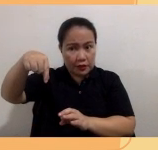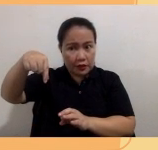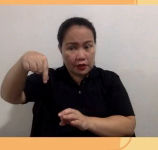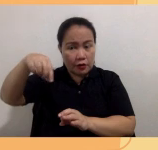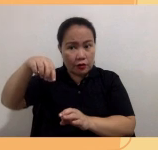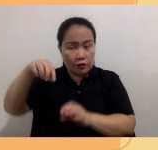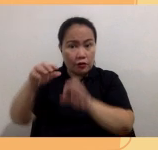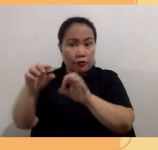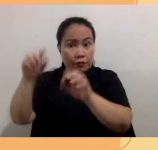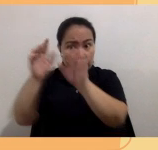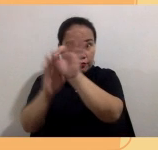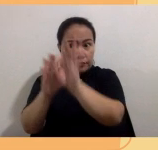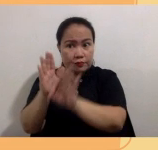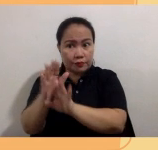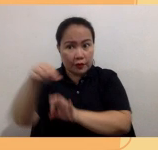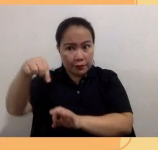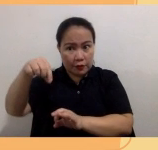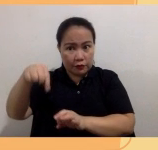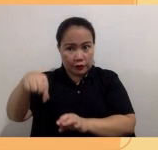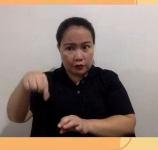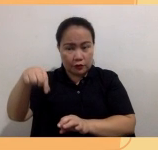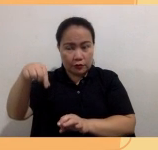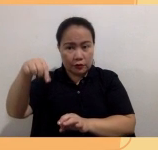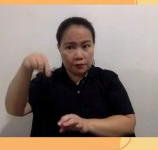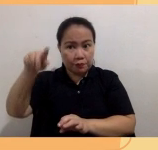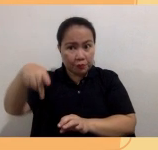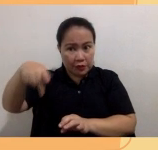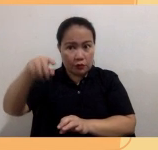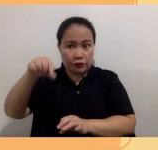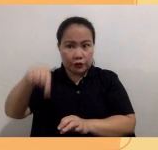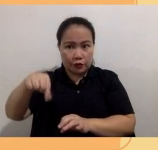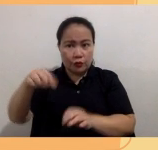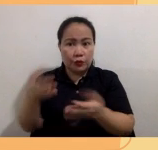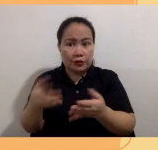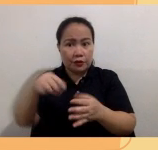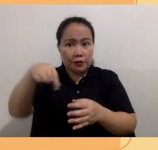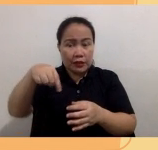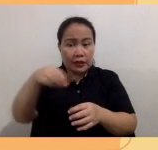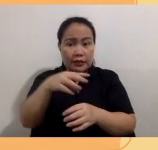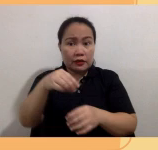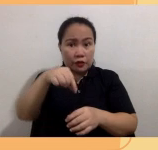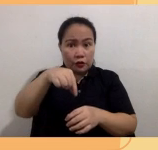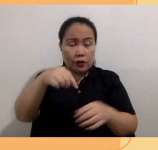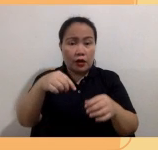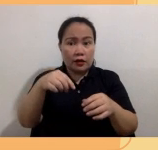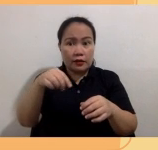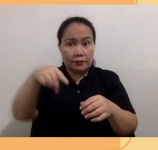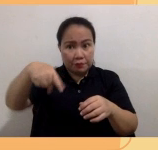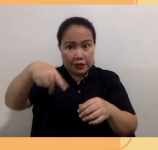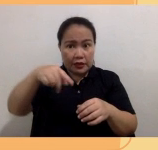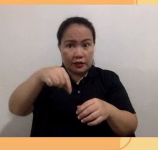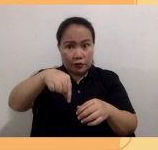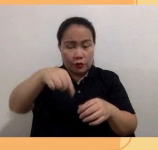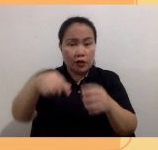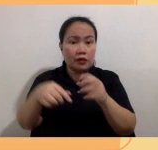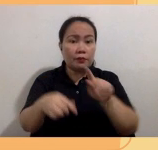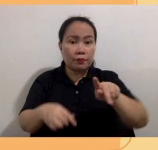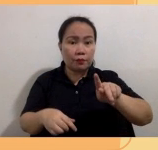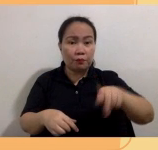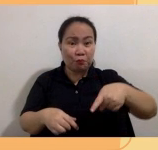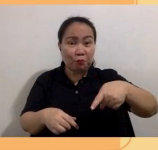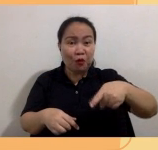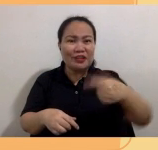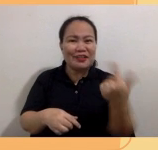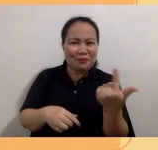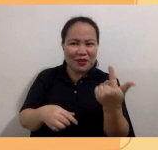P and Q are polynomials. Now, these are the examples. So I have 4 over x minus 2, 4x